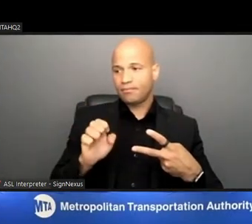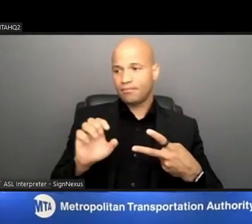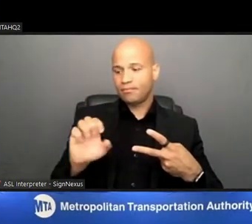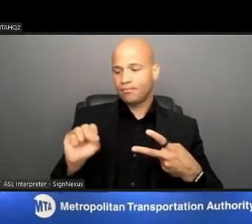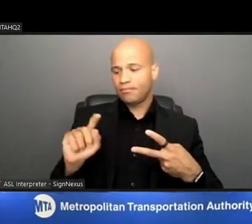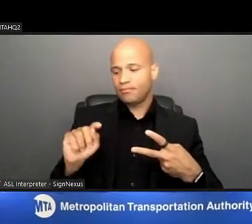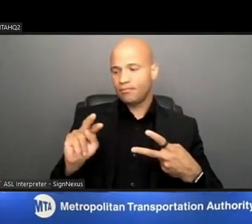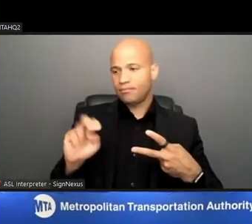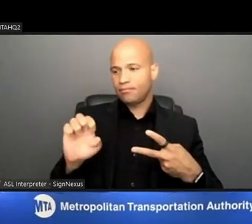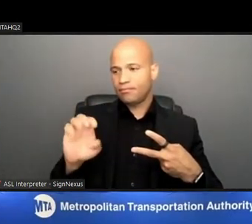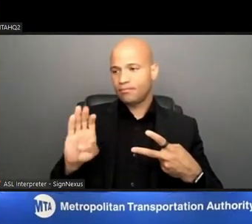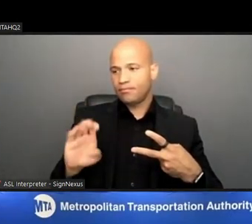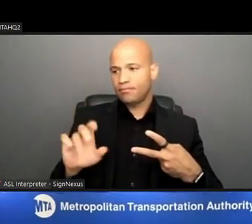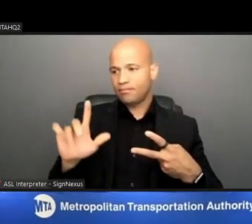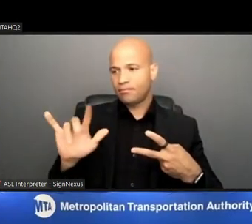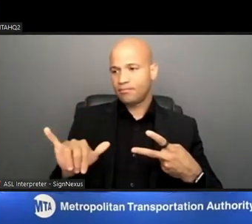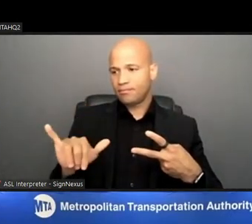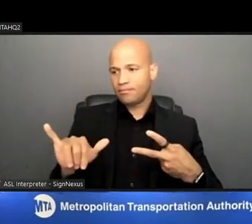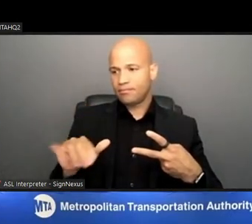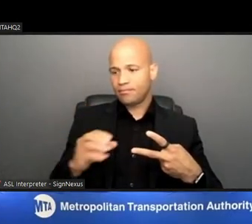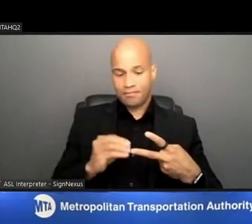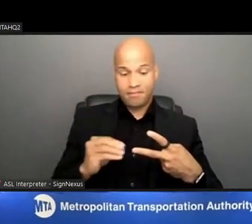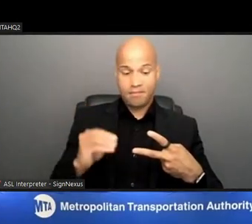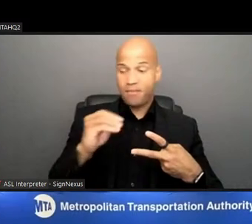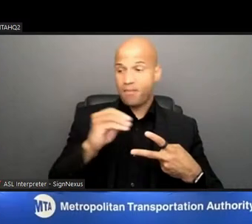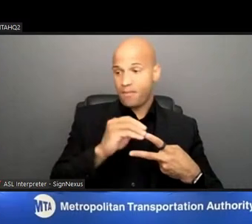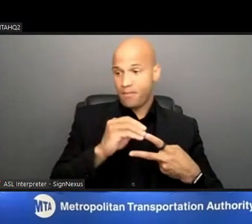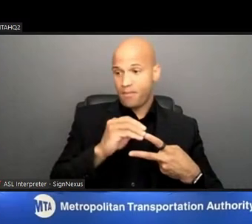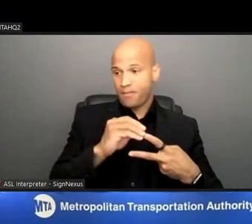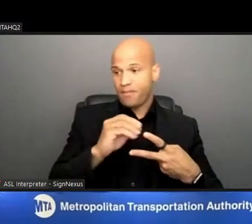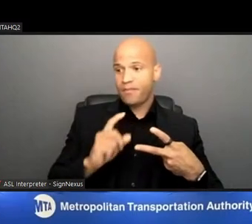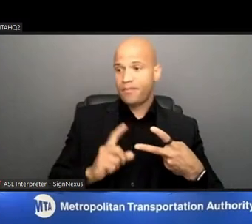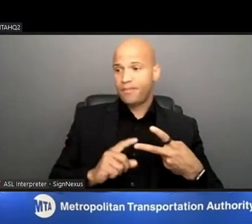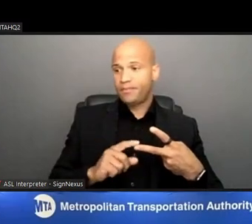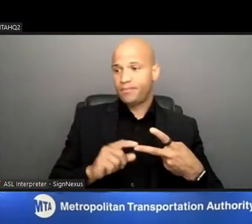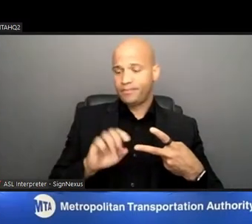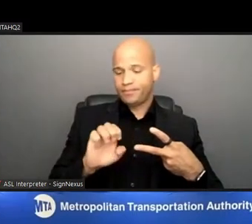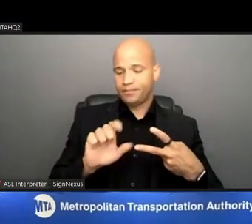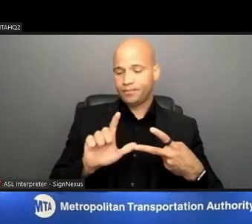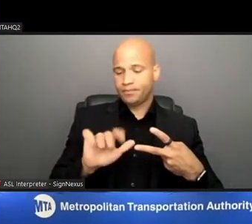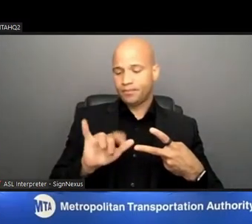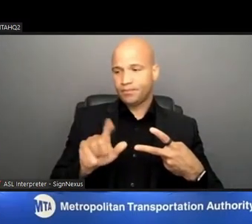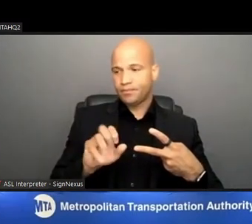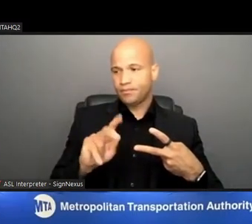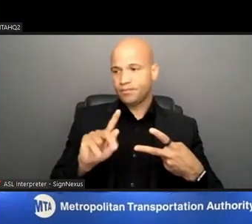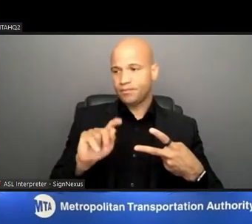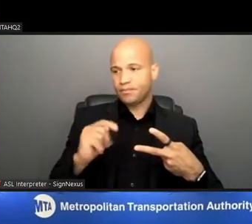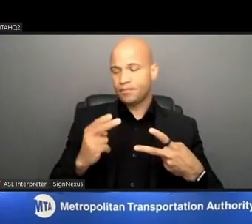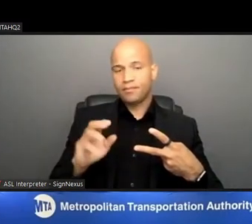our next speaker is George stonebilly followed by Elizabeth Adams